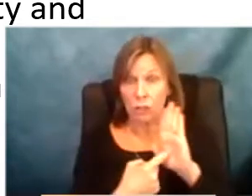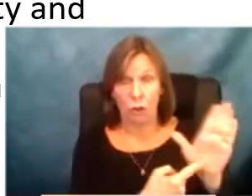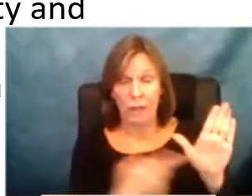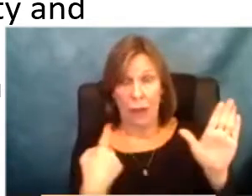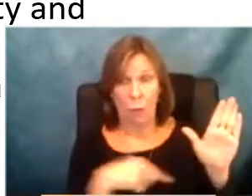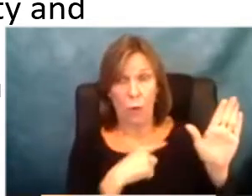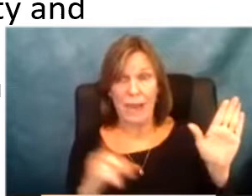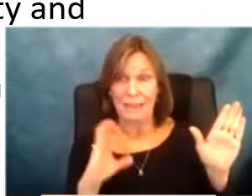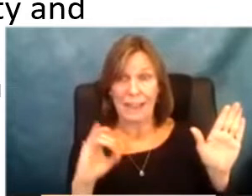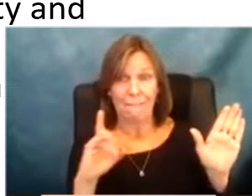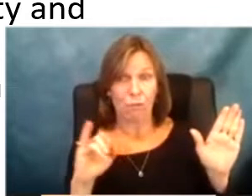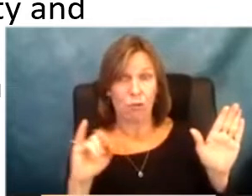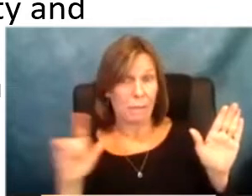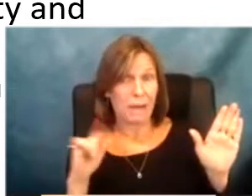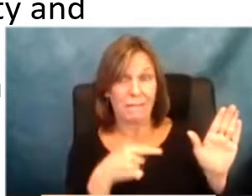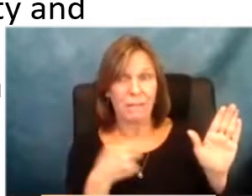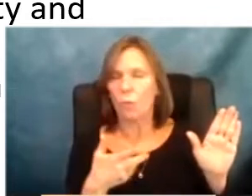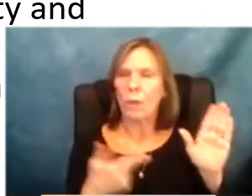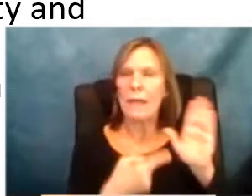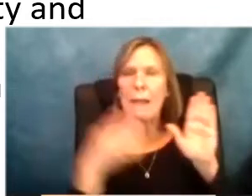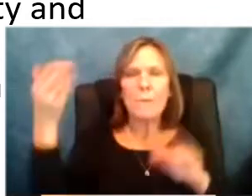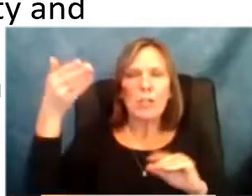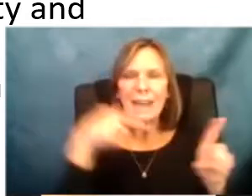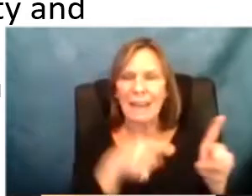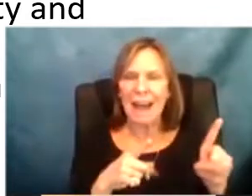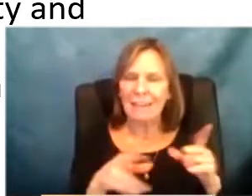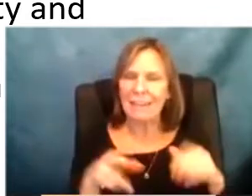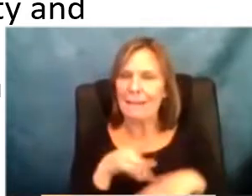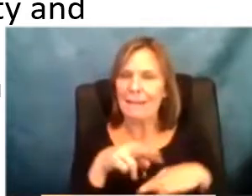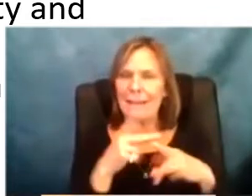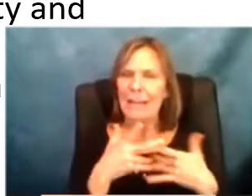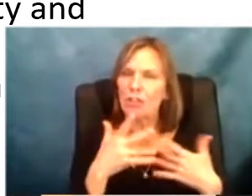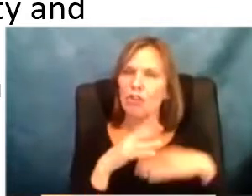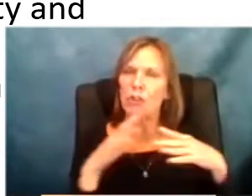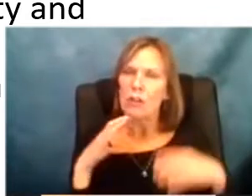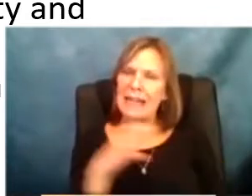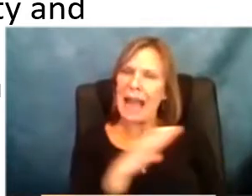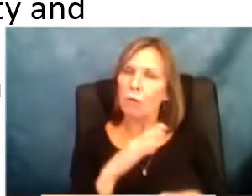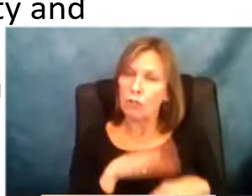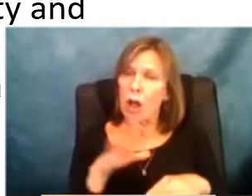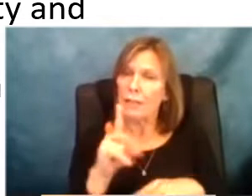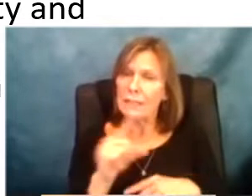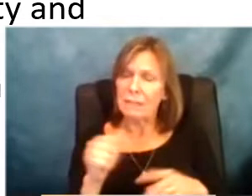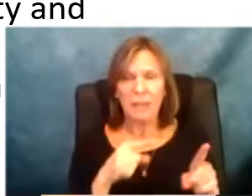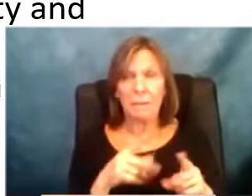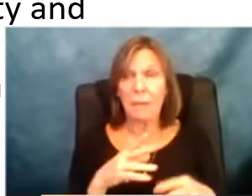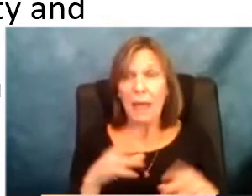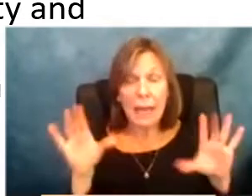Living presented this information to the National Council on Disability. And then really in doing this, we've also